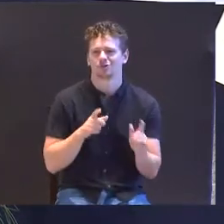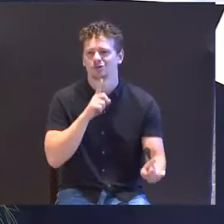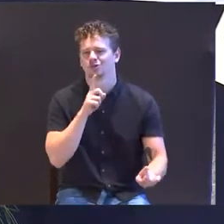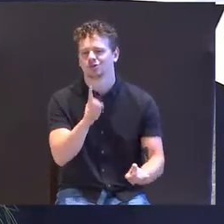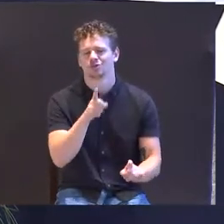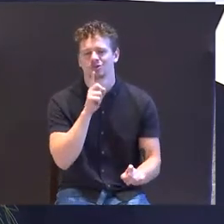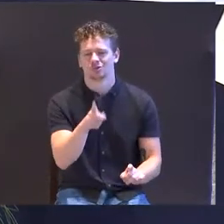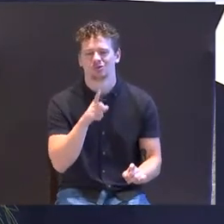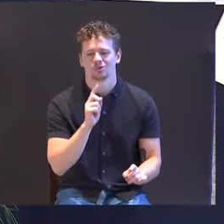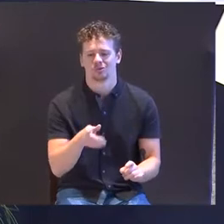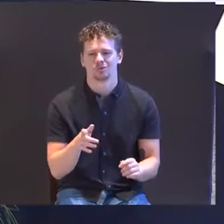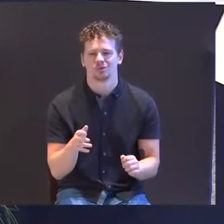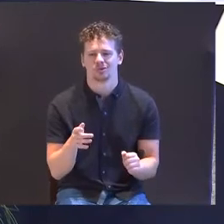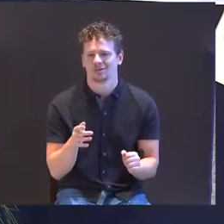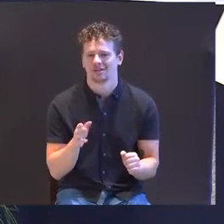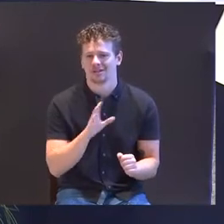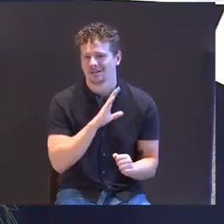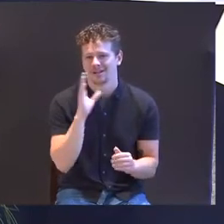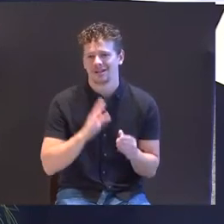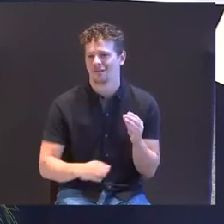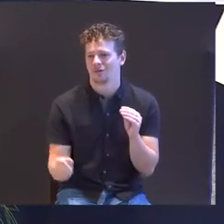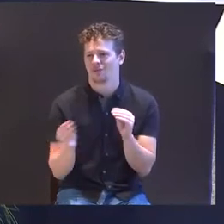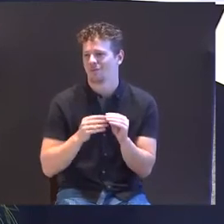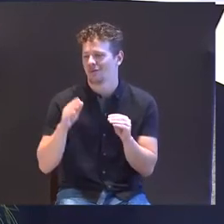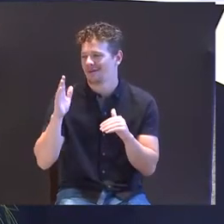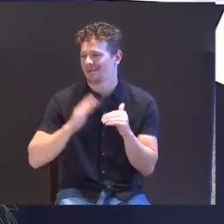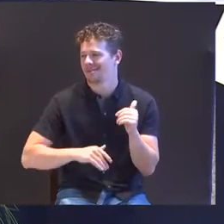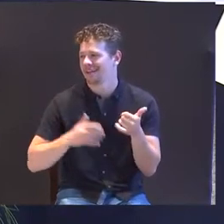never more so than today.